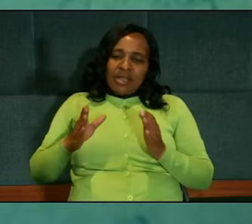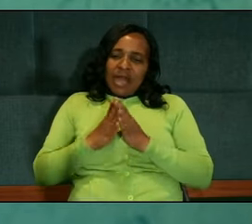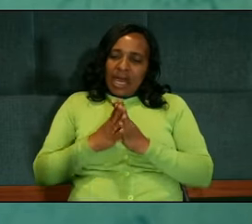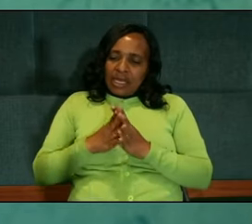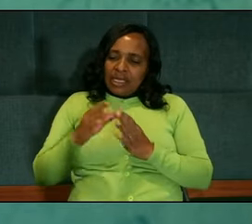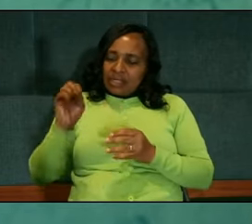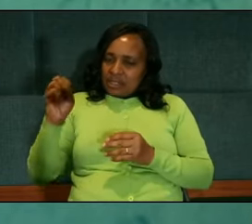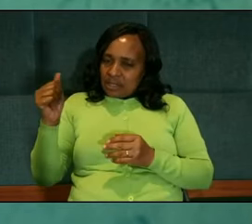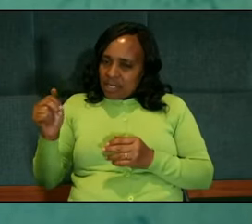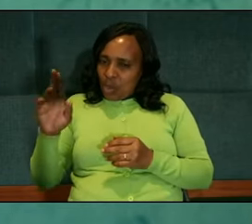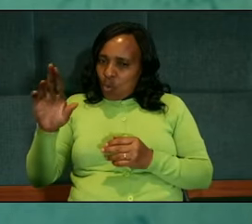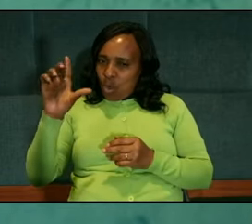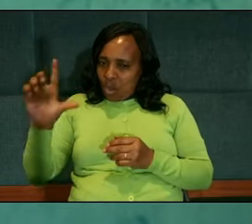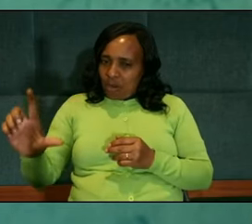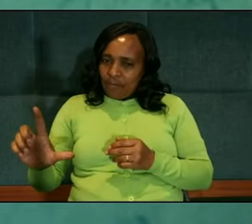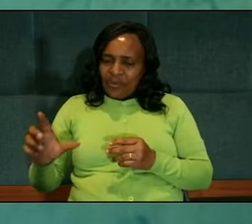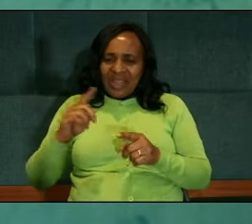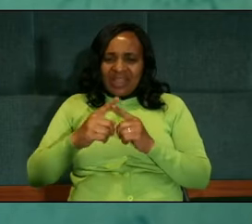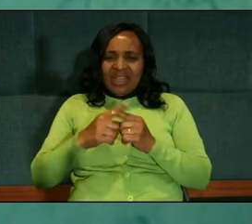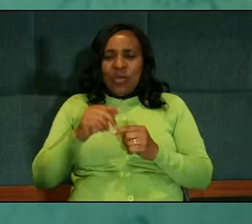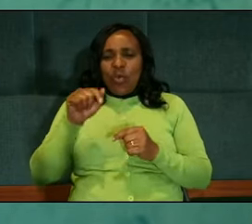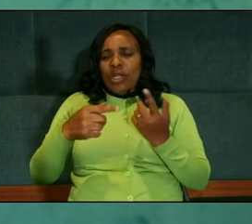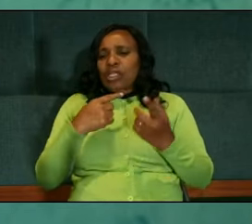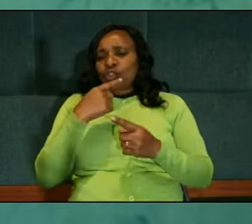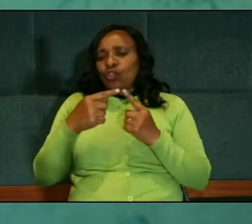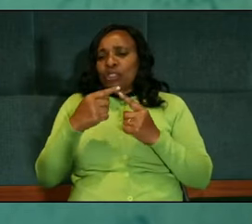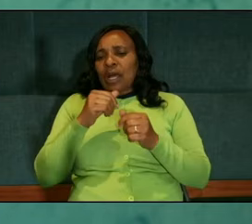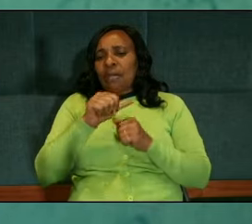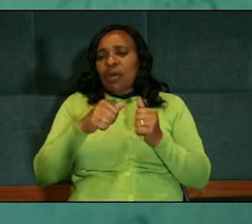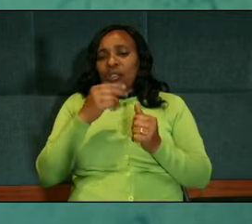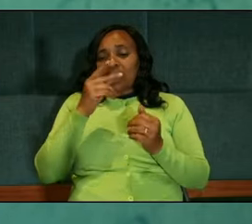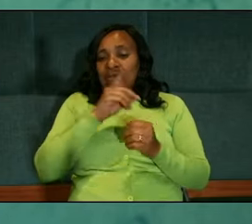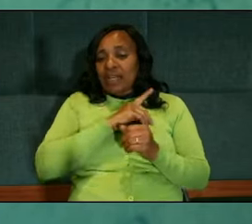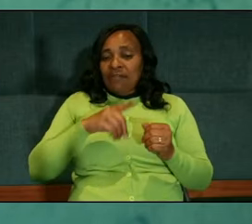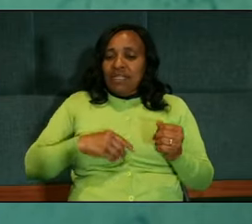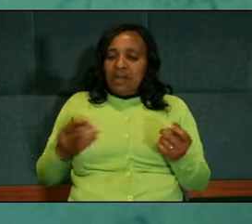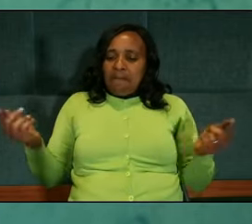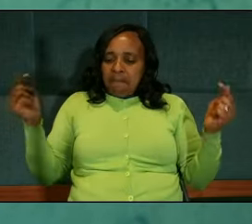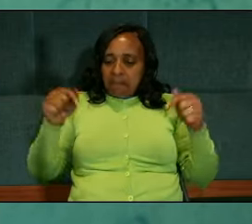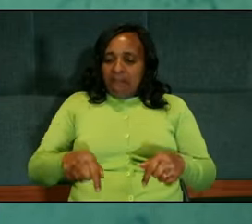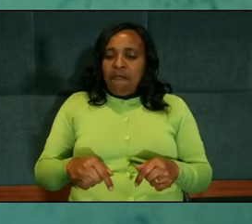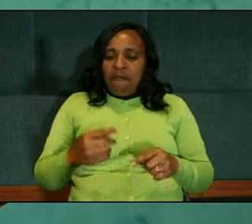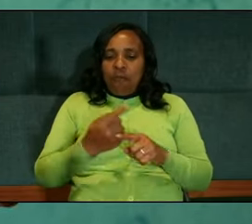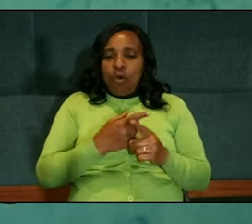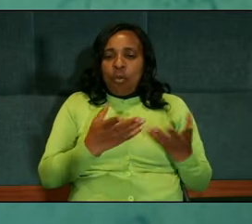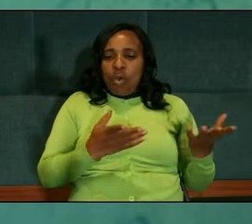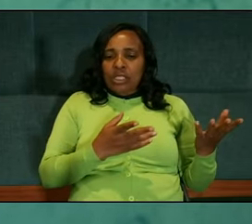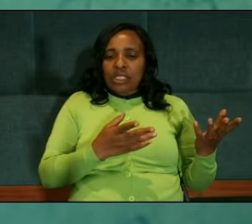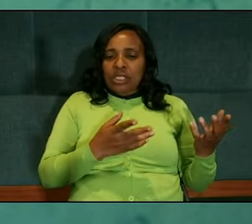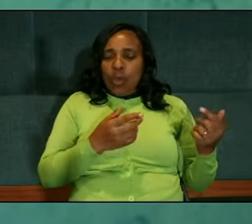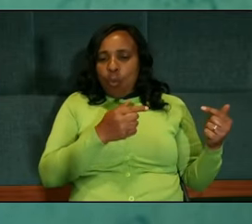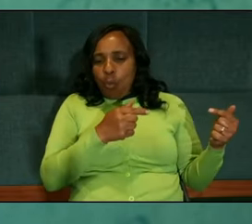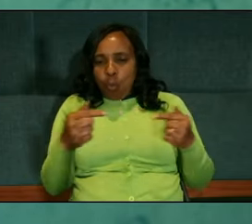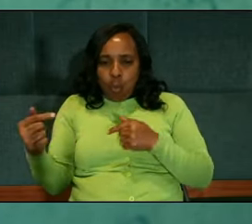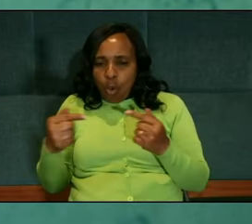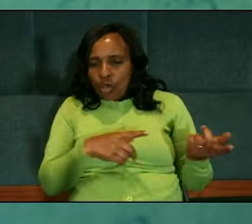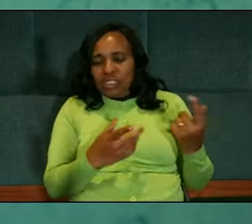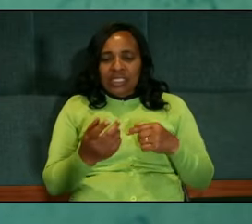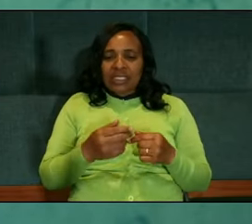It say in the Into the Story part, it talks about how when David came back from wars, the women would come and they would